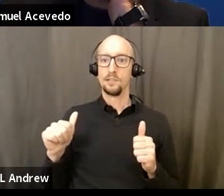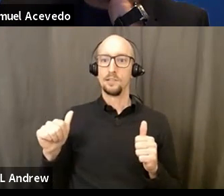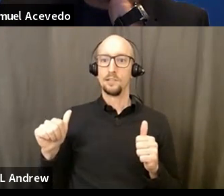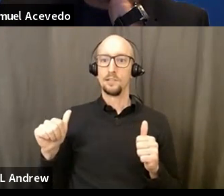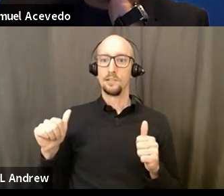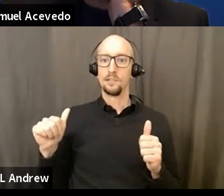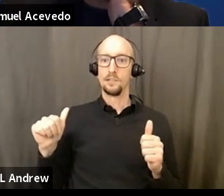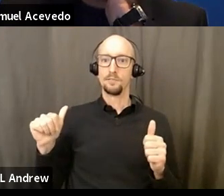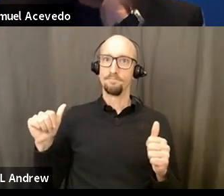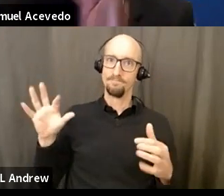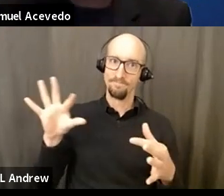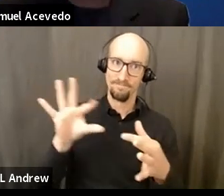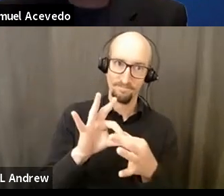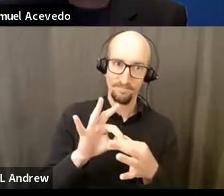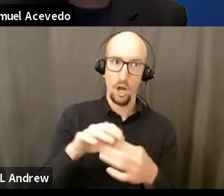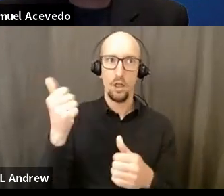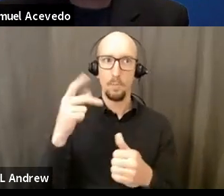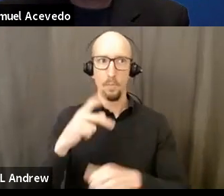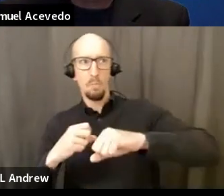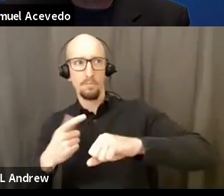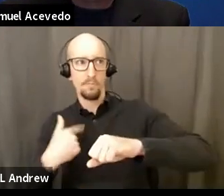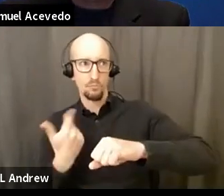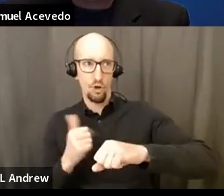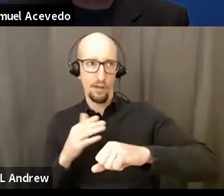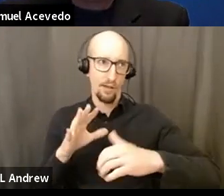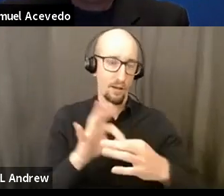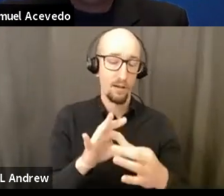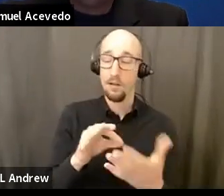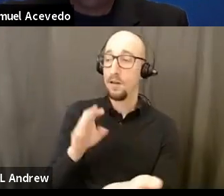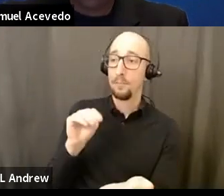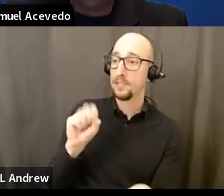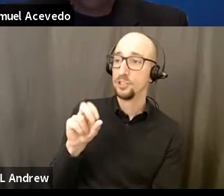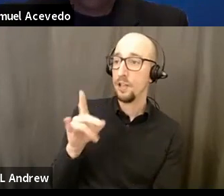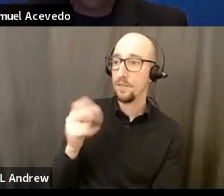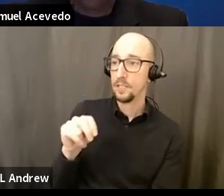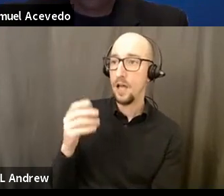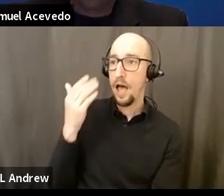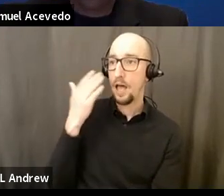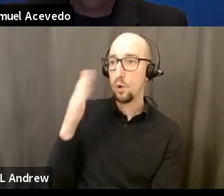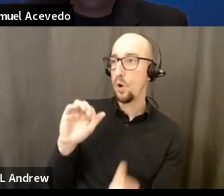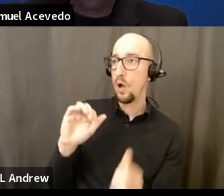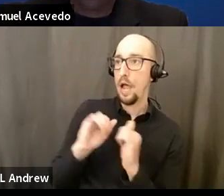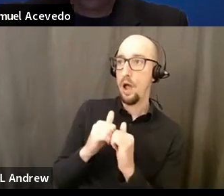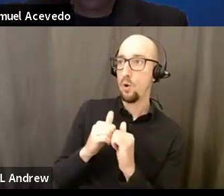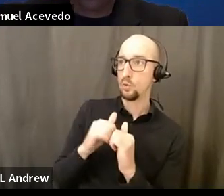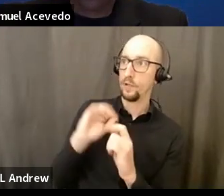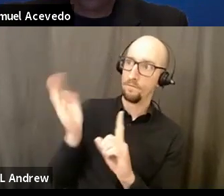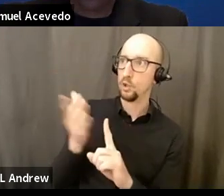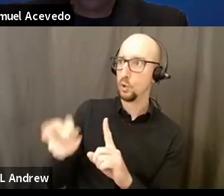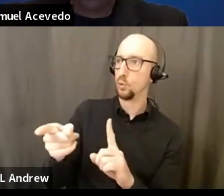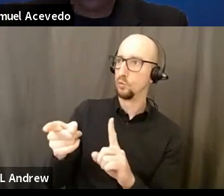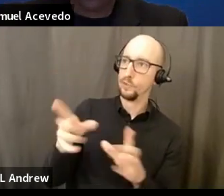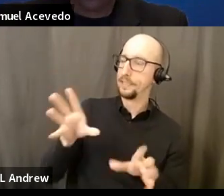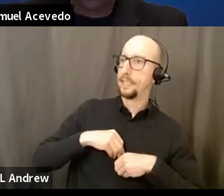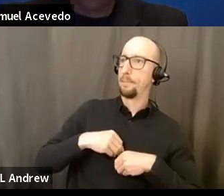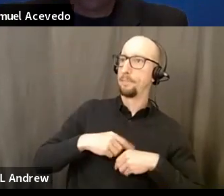lots of other folks. I don't know, Ms. Sullivan, what it would take to get you to approve for an assessment, but I've already